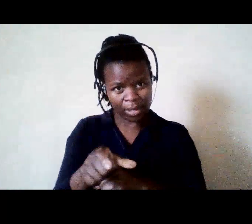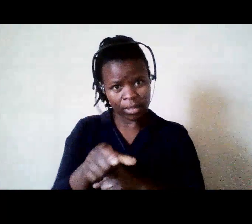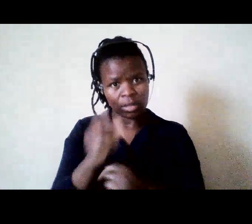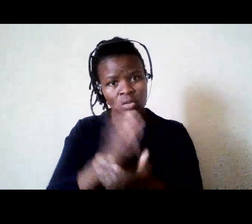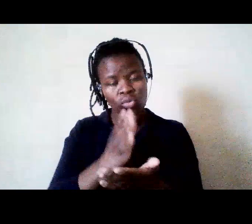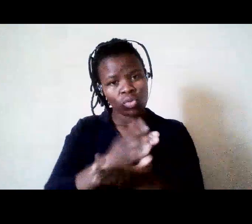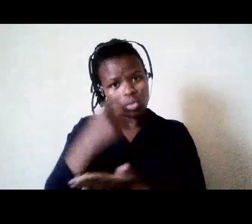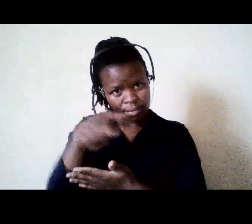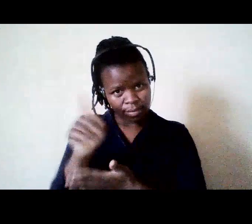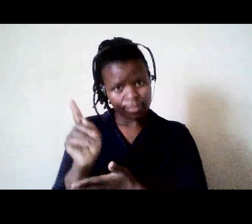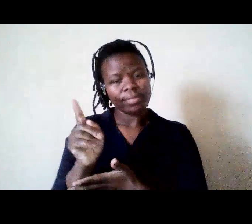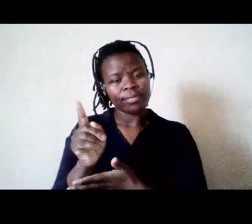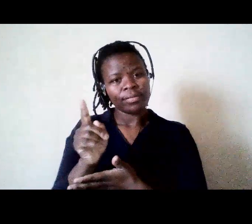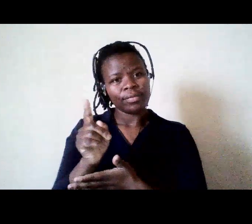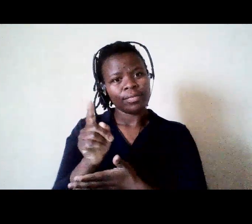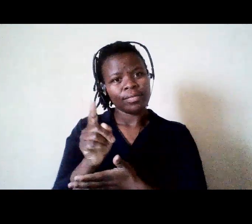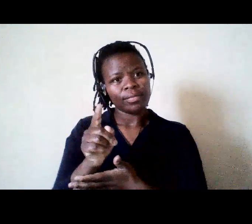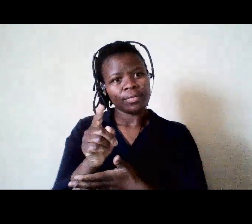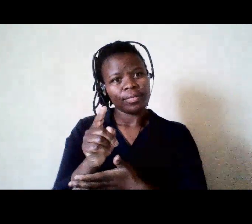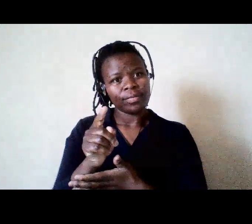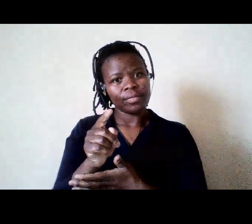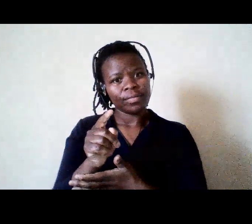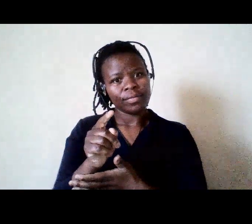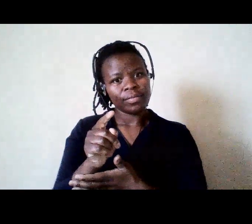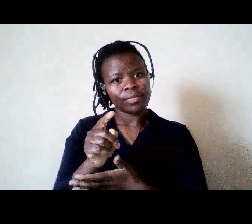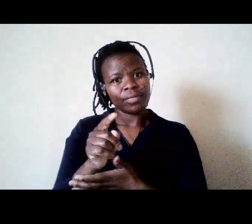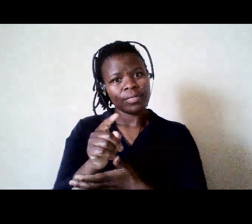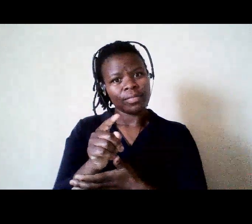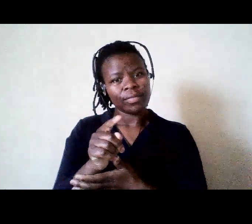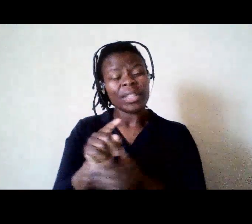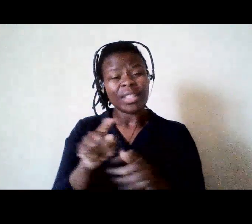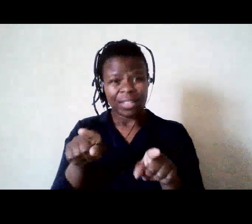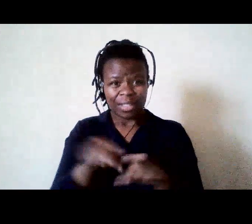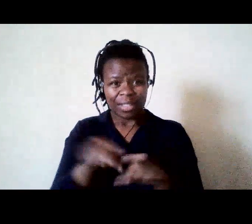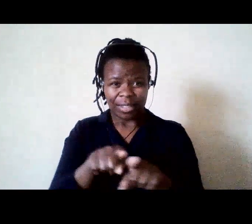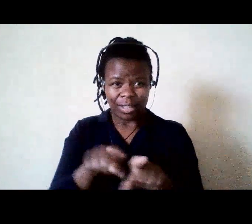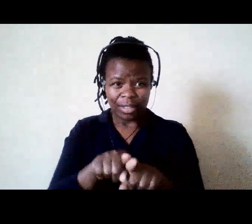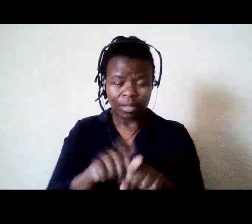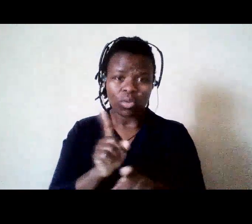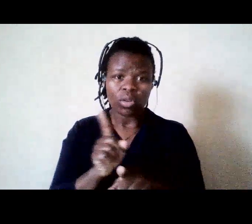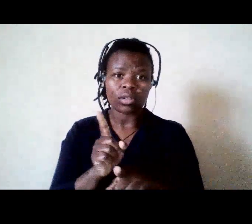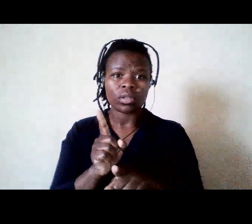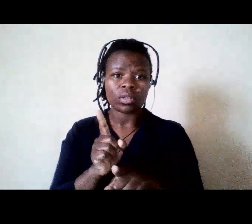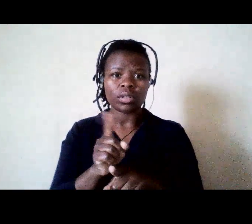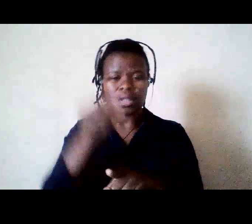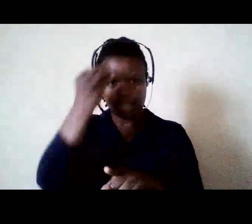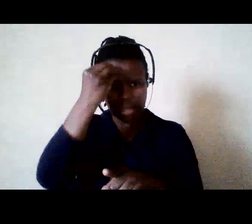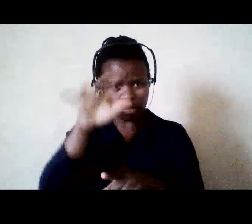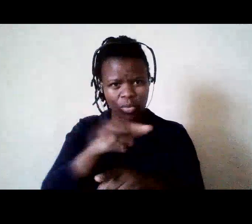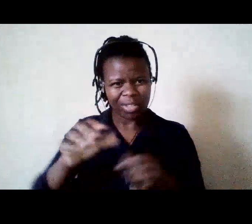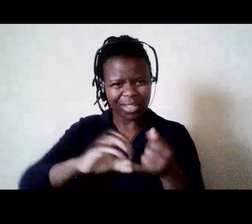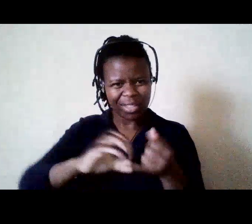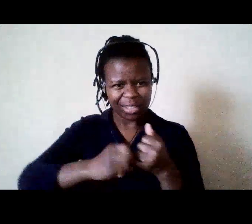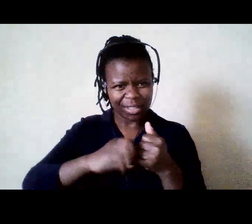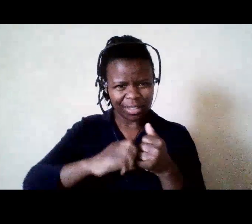actually does more harm than what it's trying to, So that's why you never hear in this course or in this program,